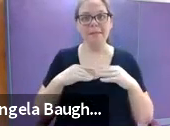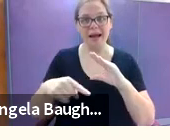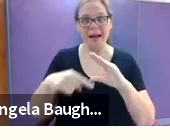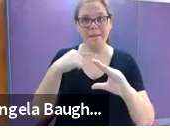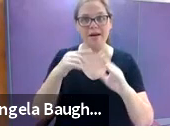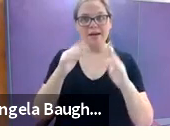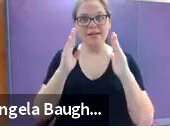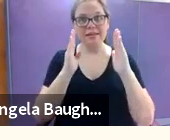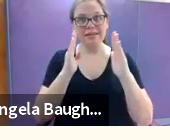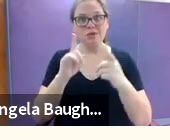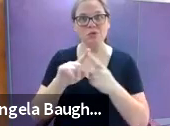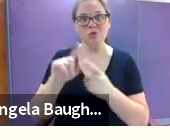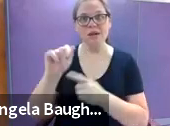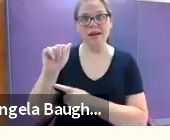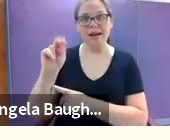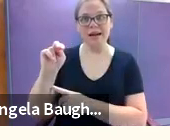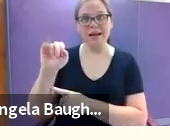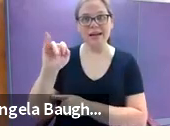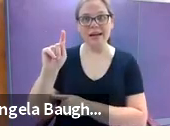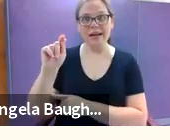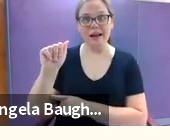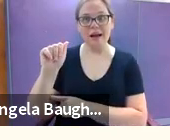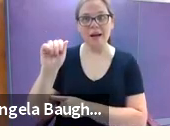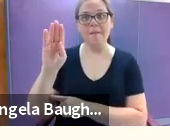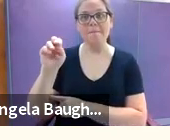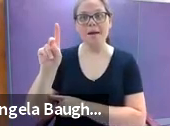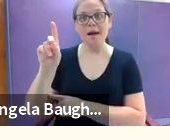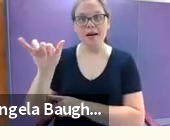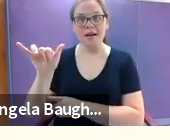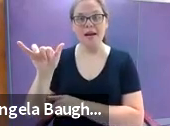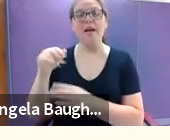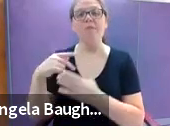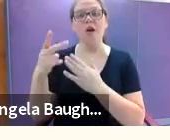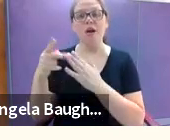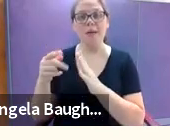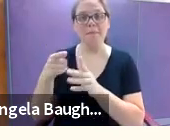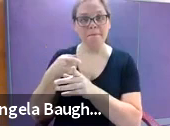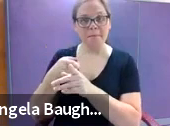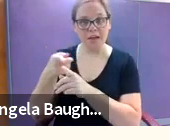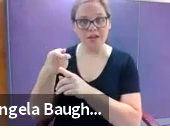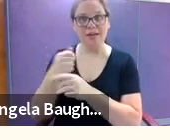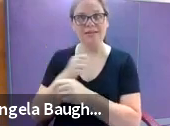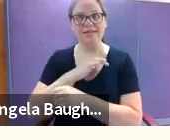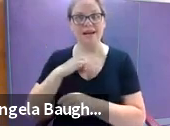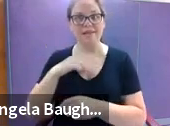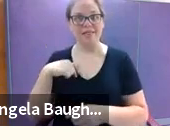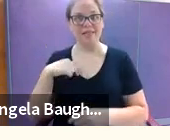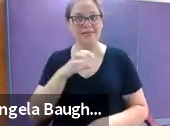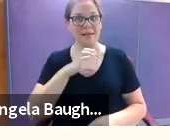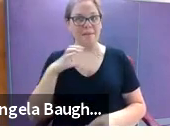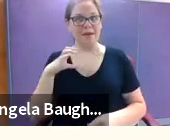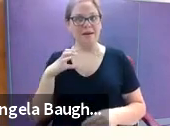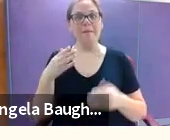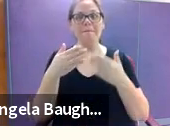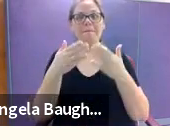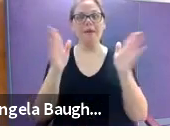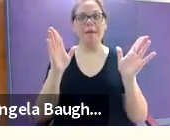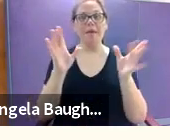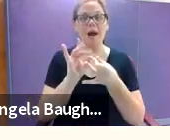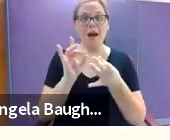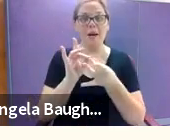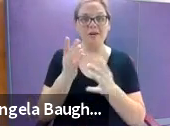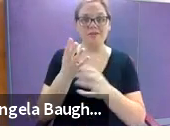attention of Anita Mundy, Provider Program Specialist and staff to this committee. Public comments that were received by